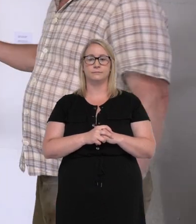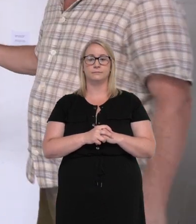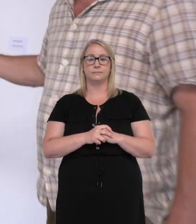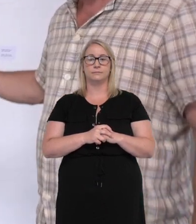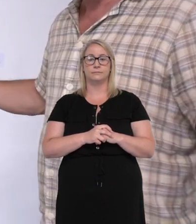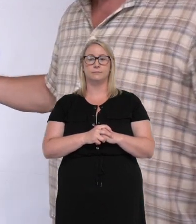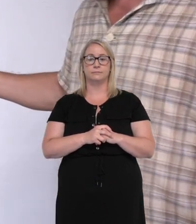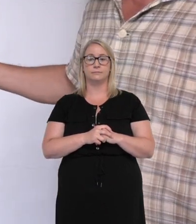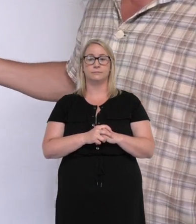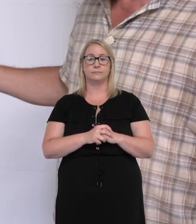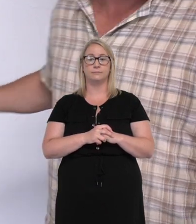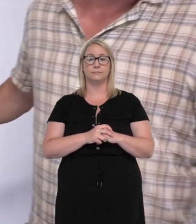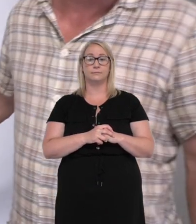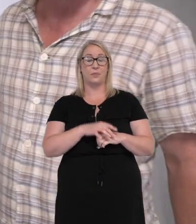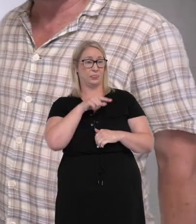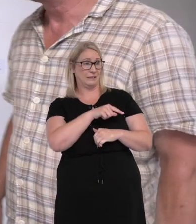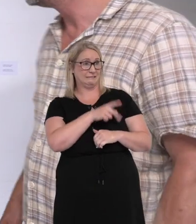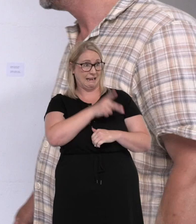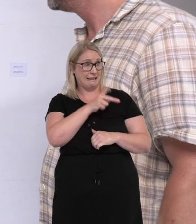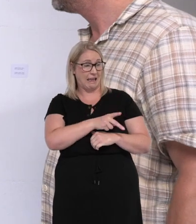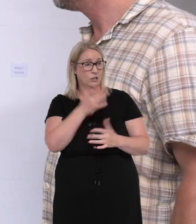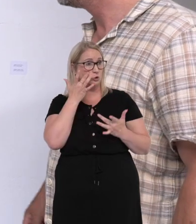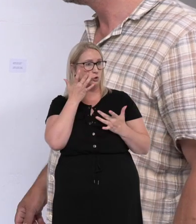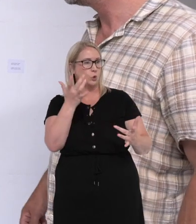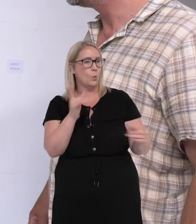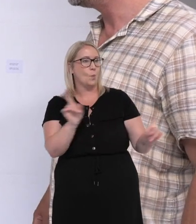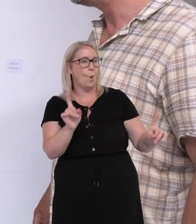Again, is showing his really bold lines,